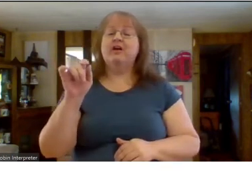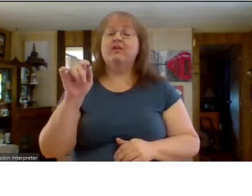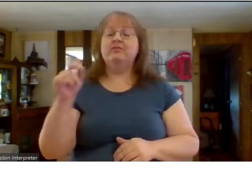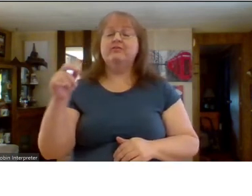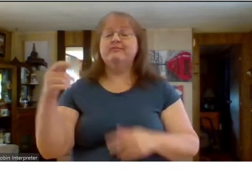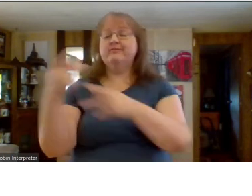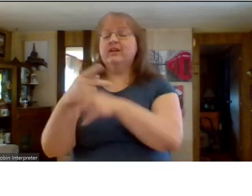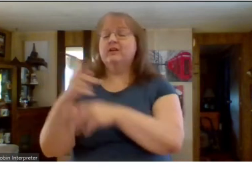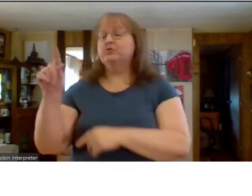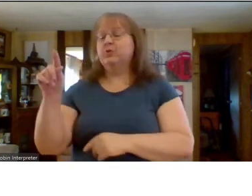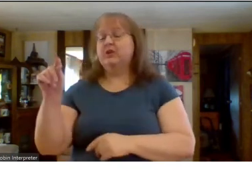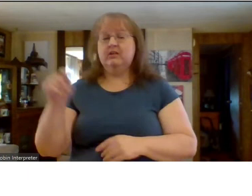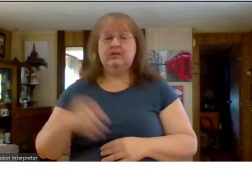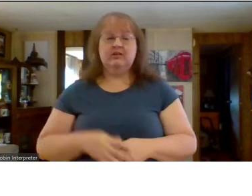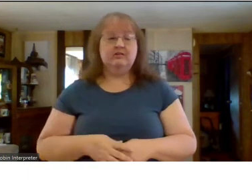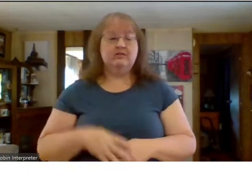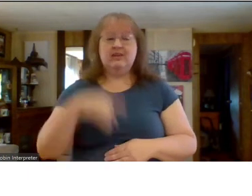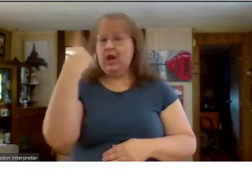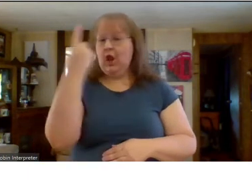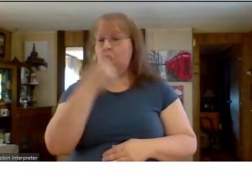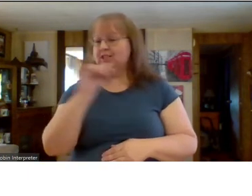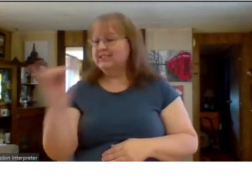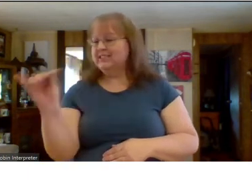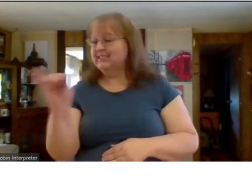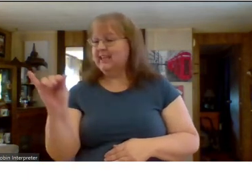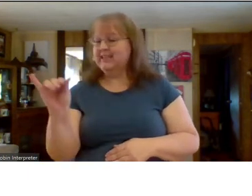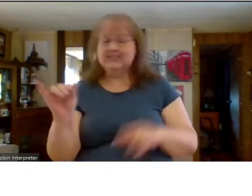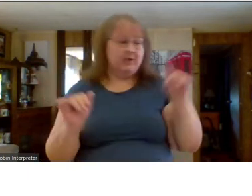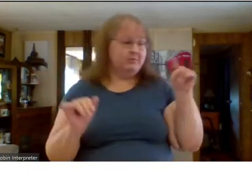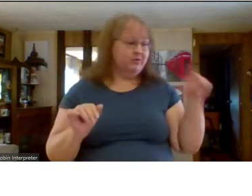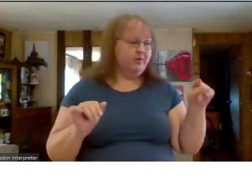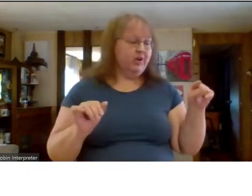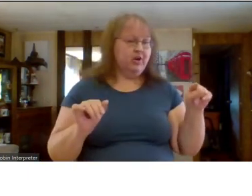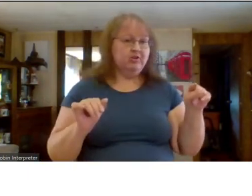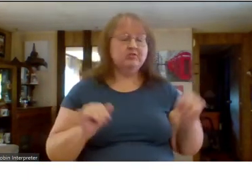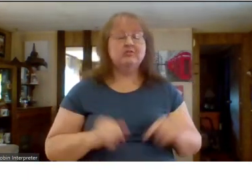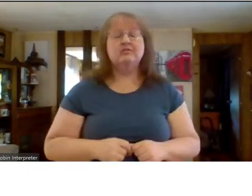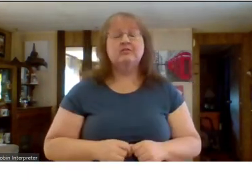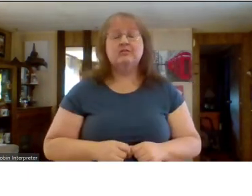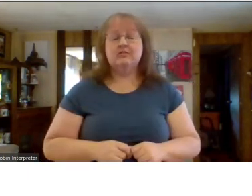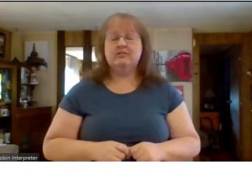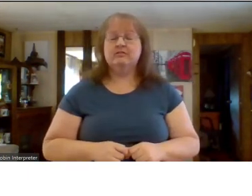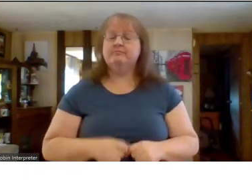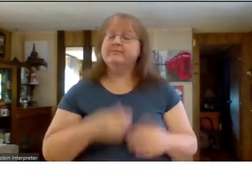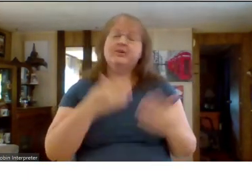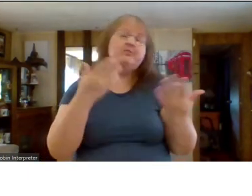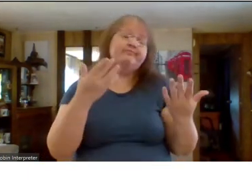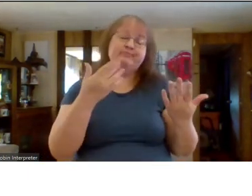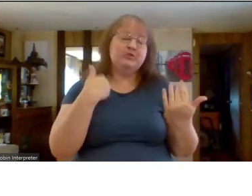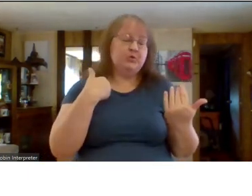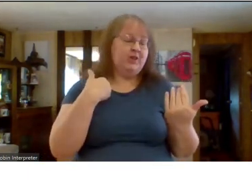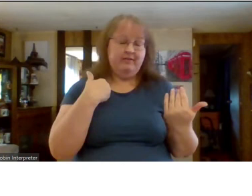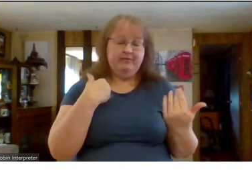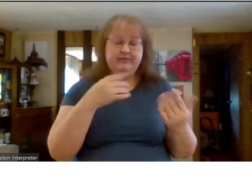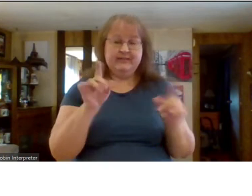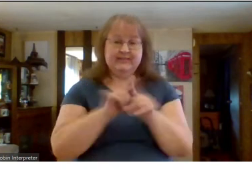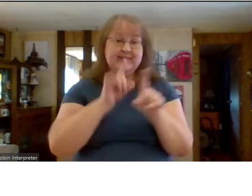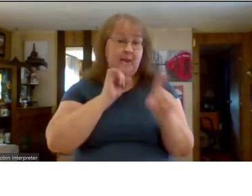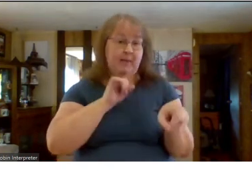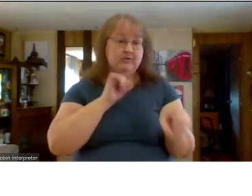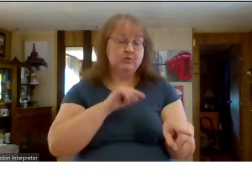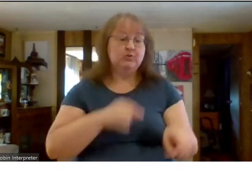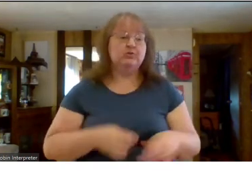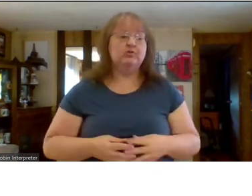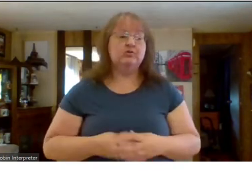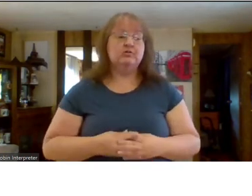27.5x equals 25 times 20. This part looks exactly like this part. They're the same. So no